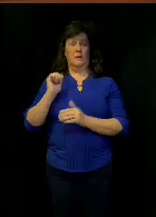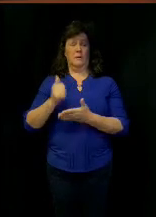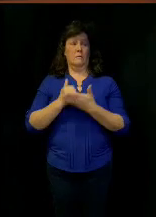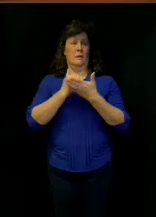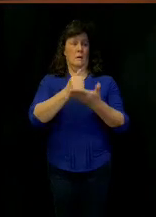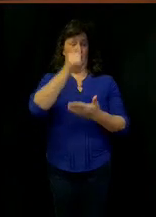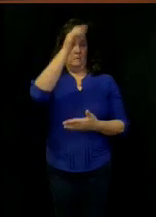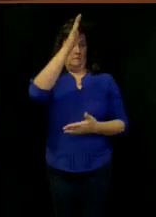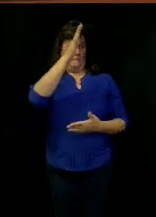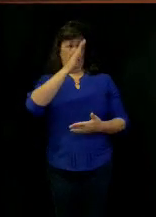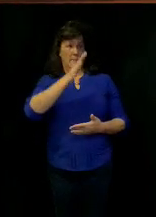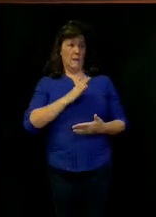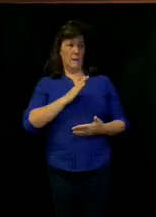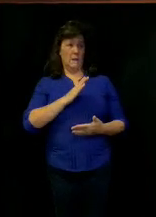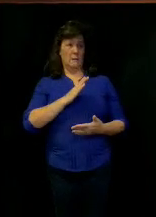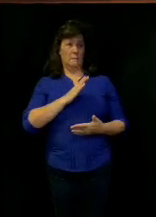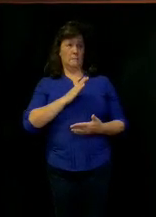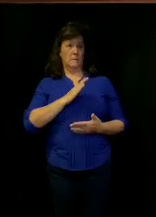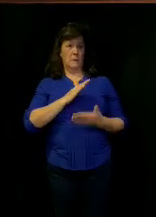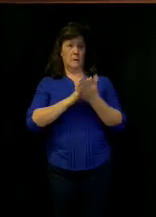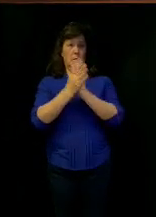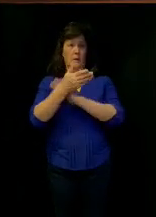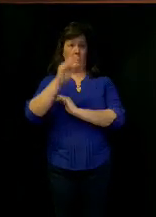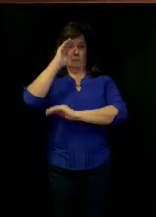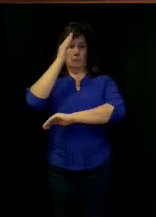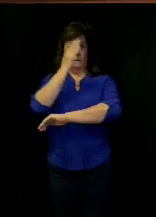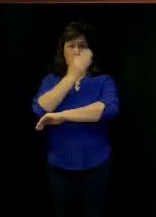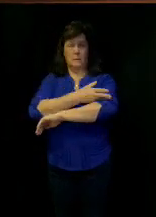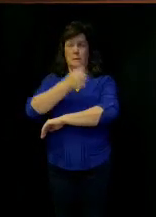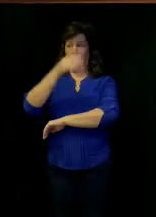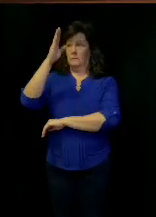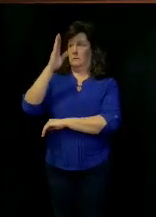men to become what?